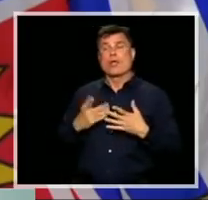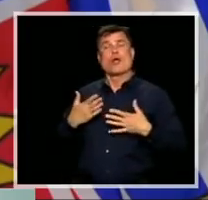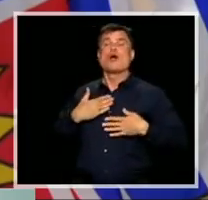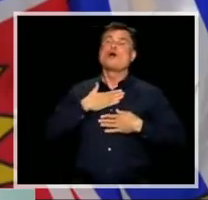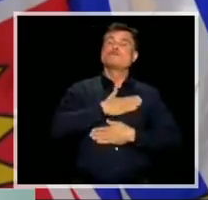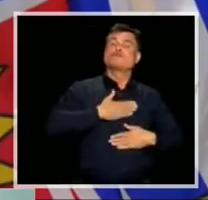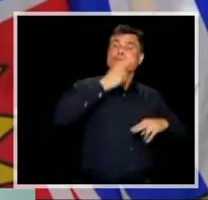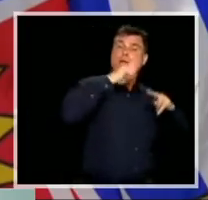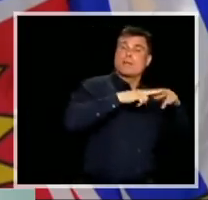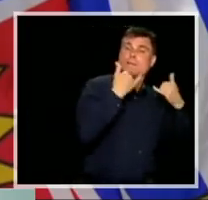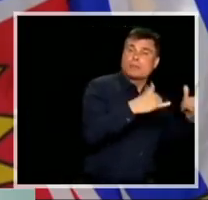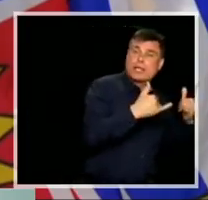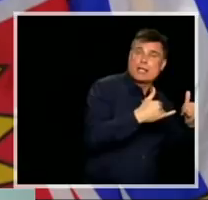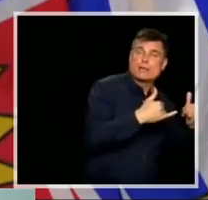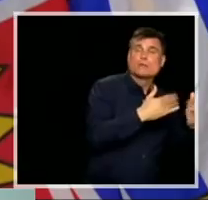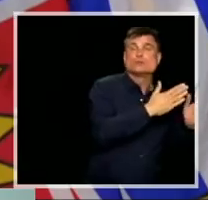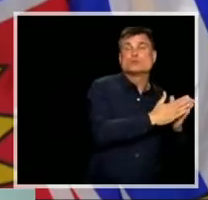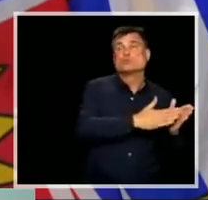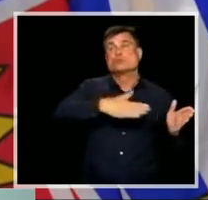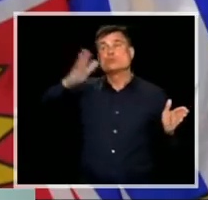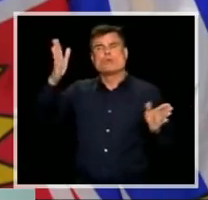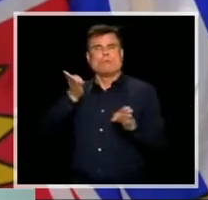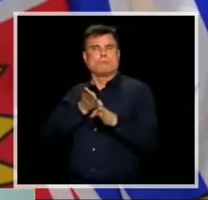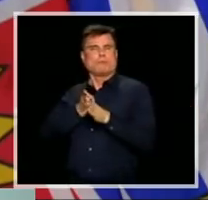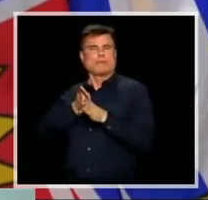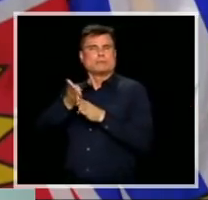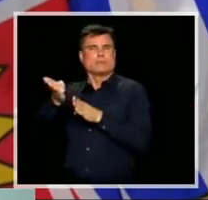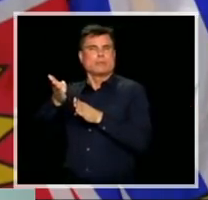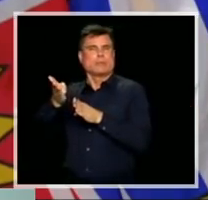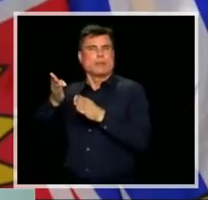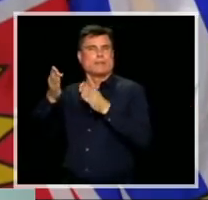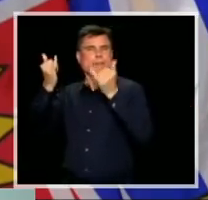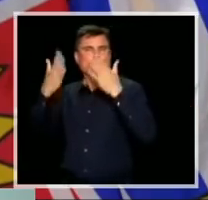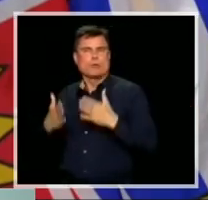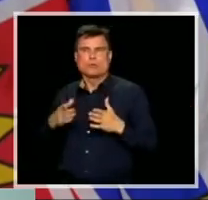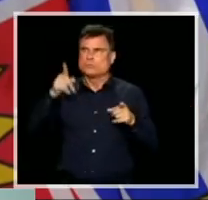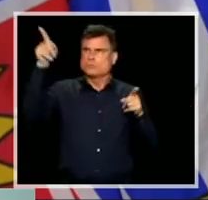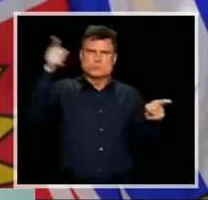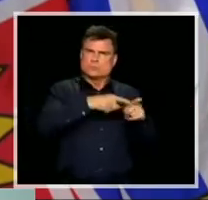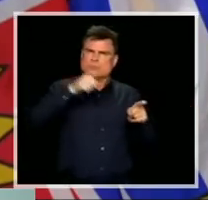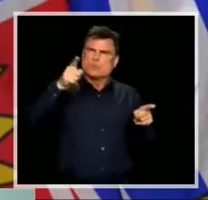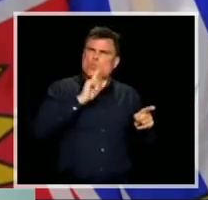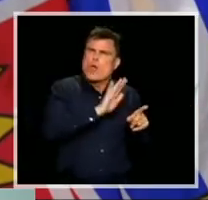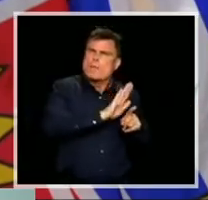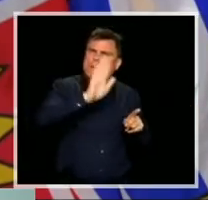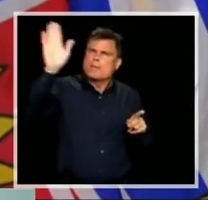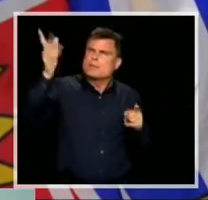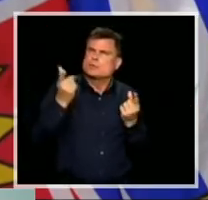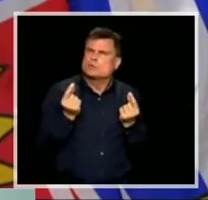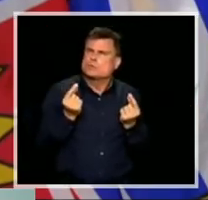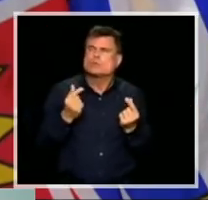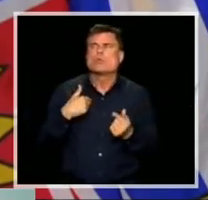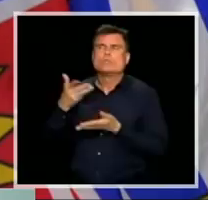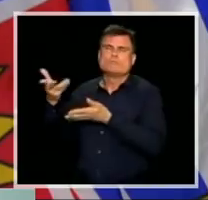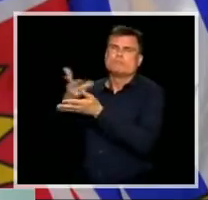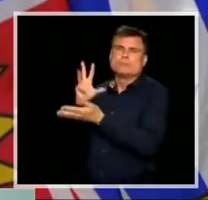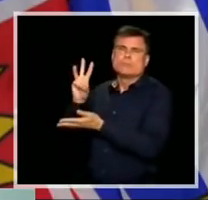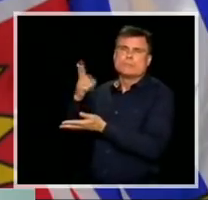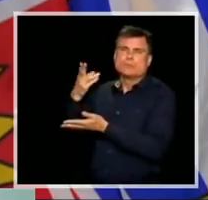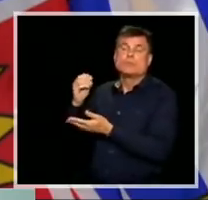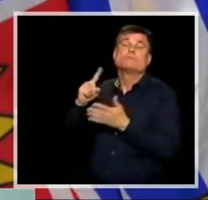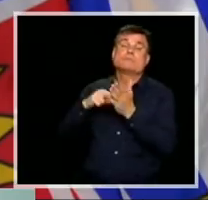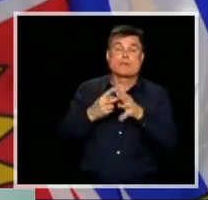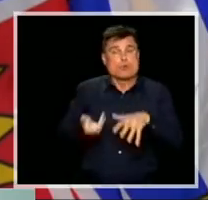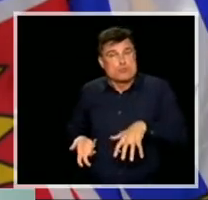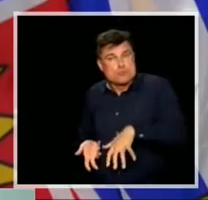starting, whether agricultural activity where people like to go to the farms will be allowed, and what sort of restrictions may be on something like that. Yeah, I certainly could